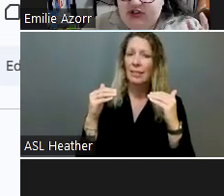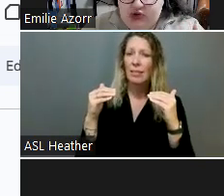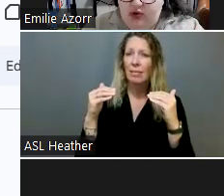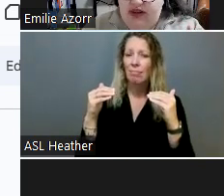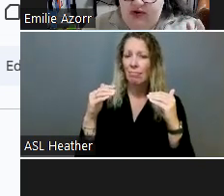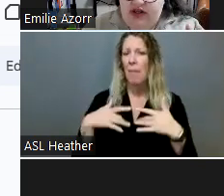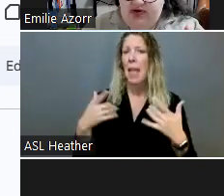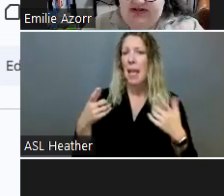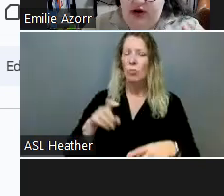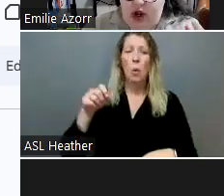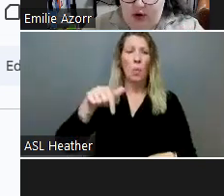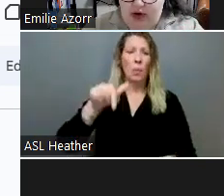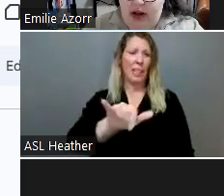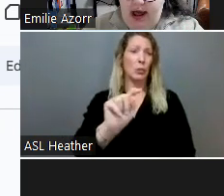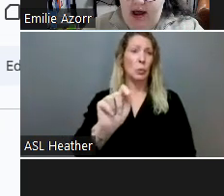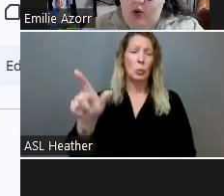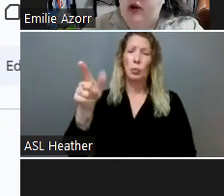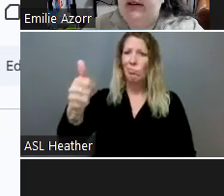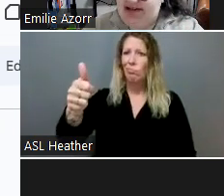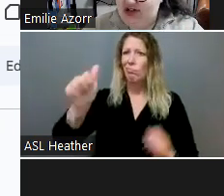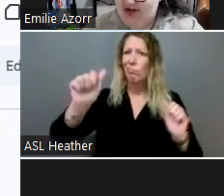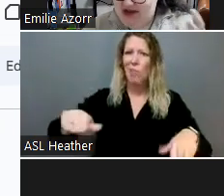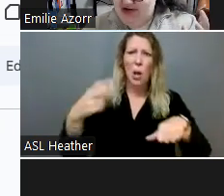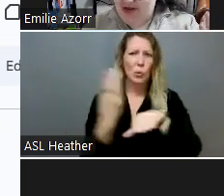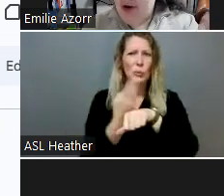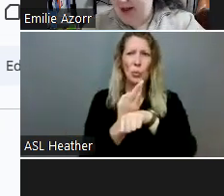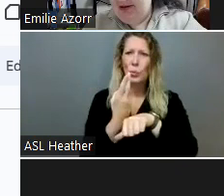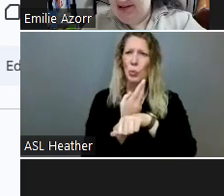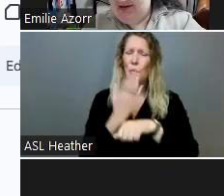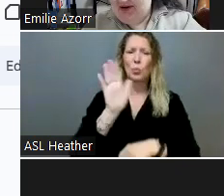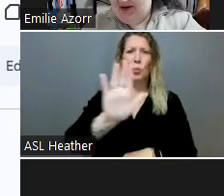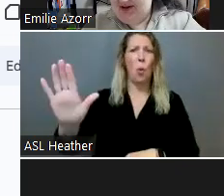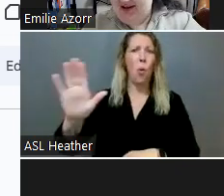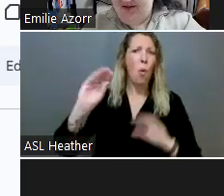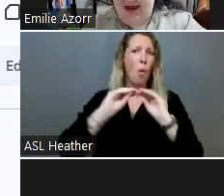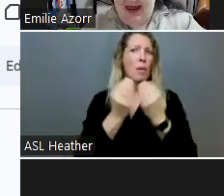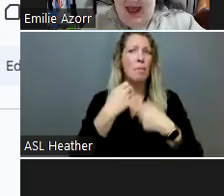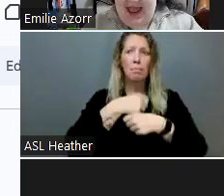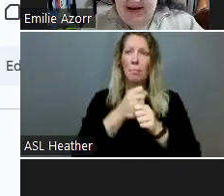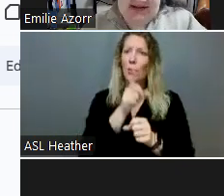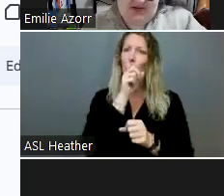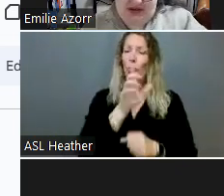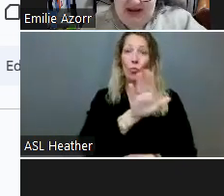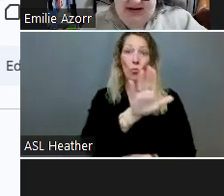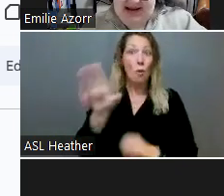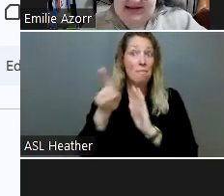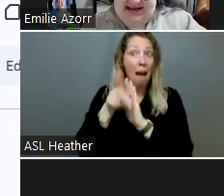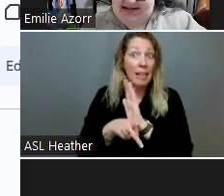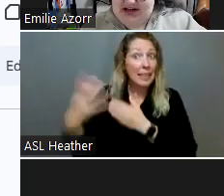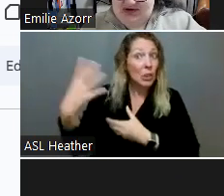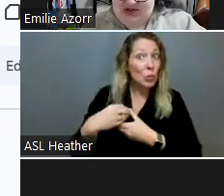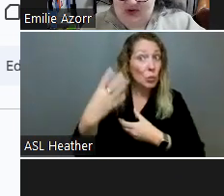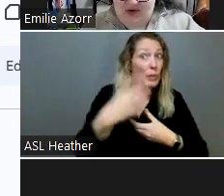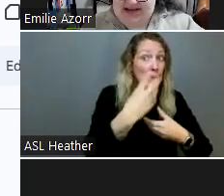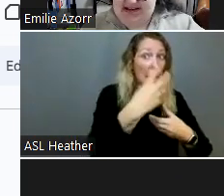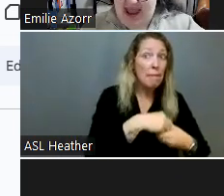again, this is a tool that you can use at your own organization to make sure that your policies are inclusive. And it's a really nice,